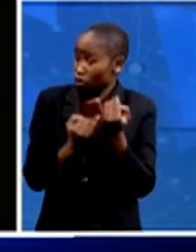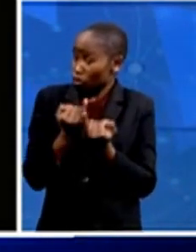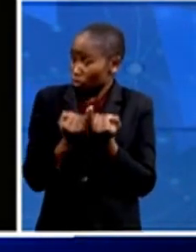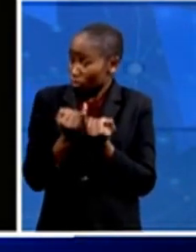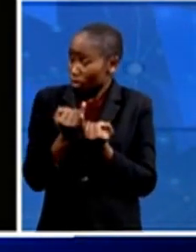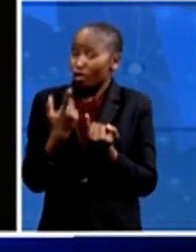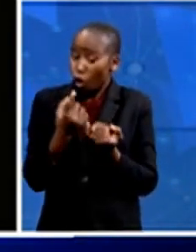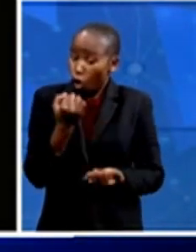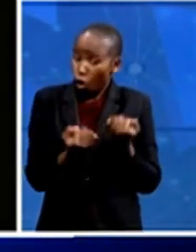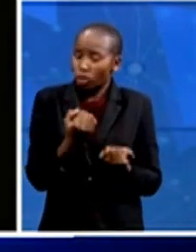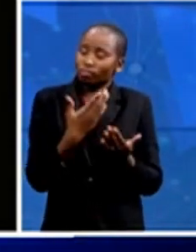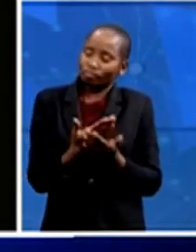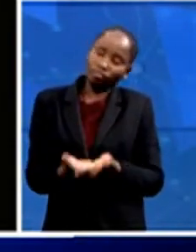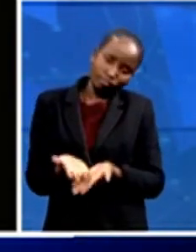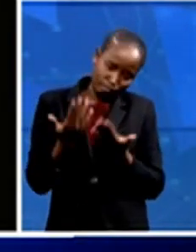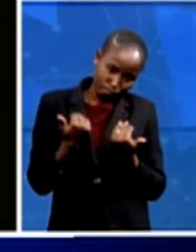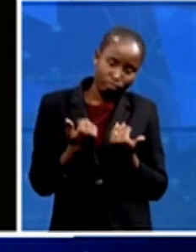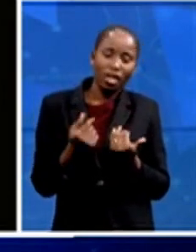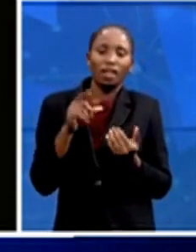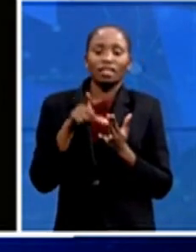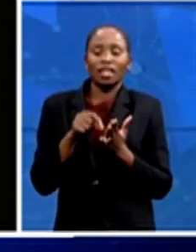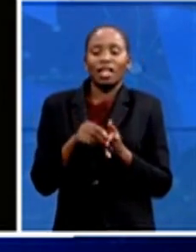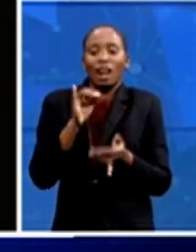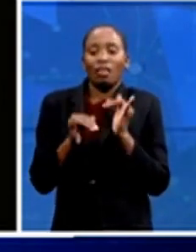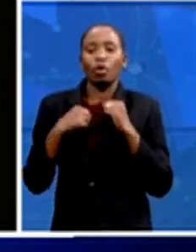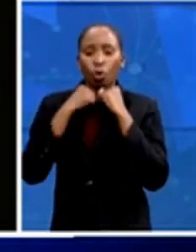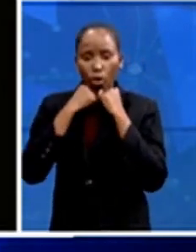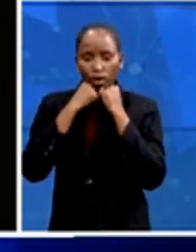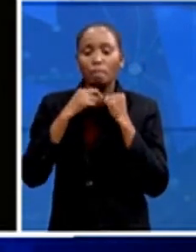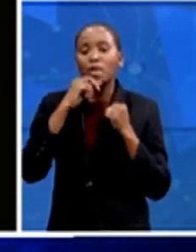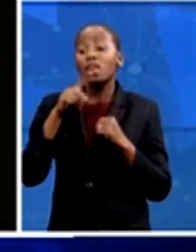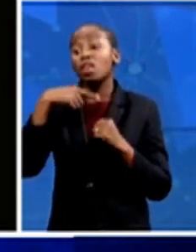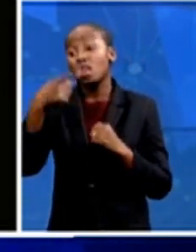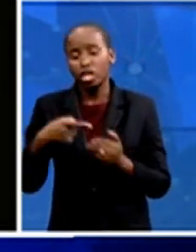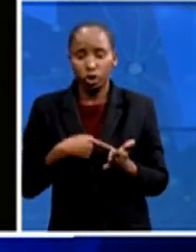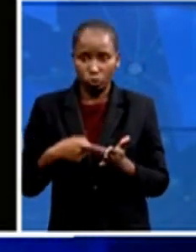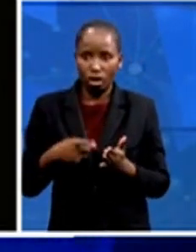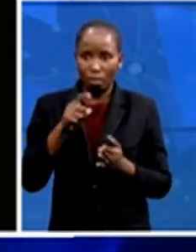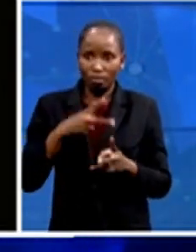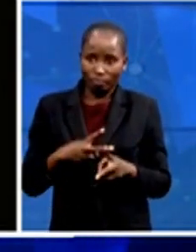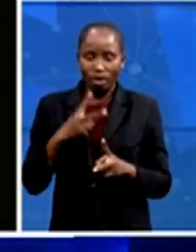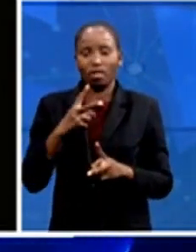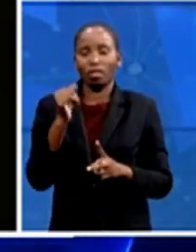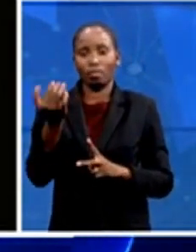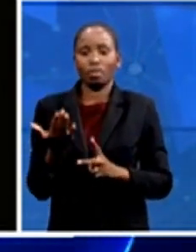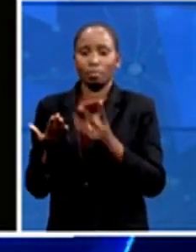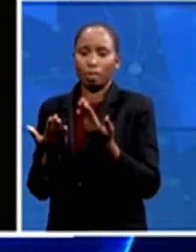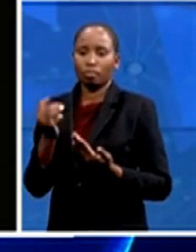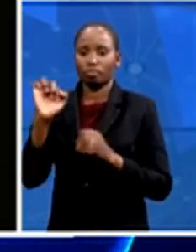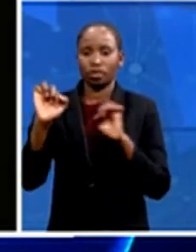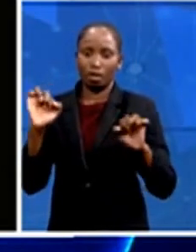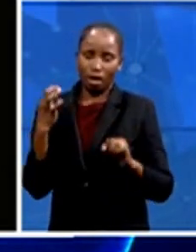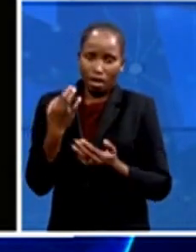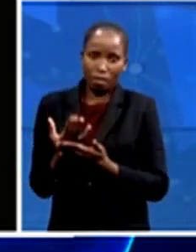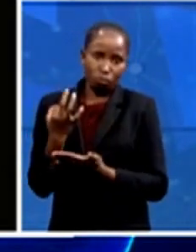of August, which is next week, Wednesday, to submit, their applications or their,